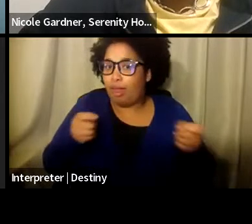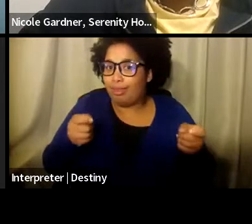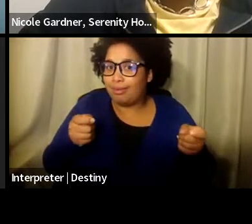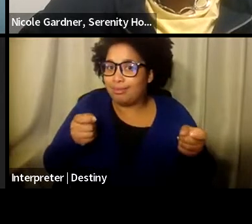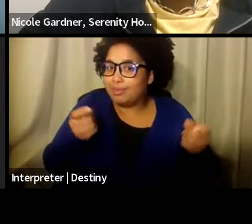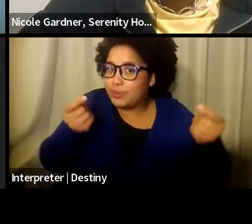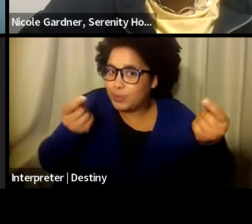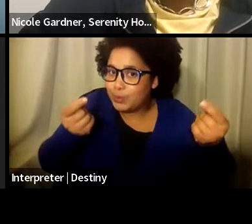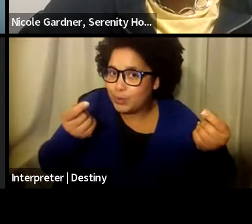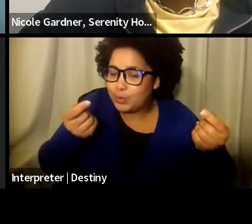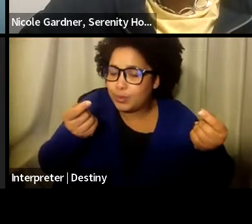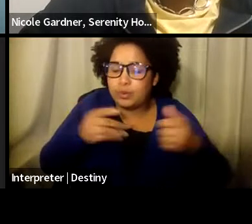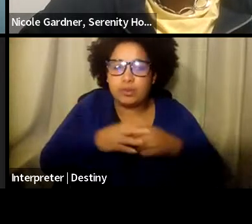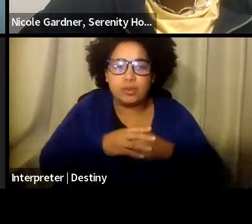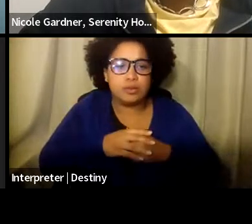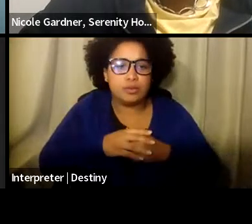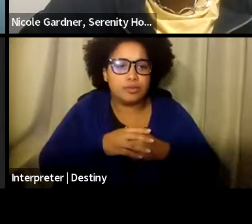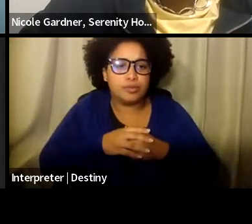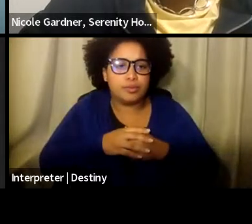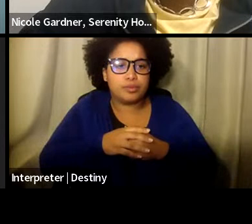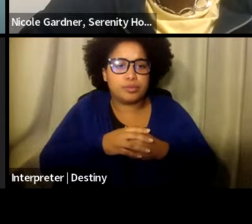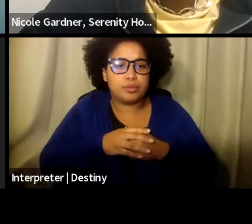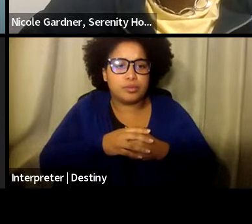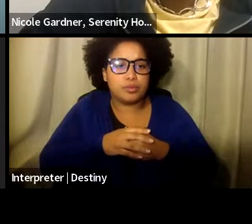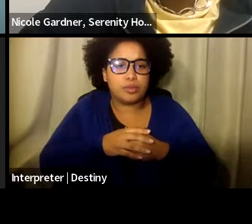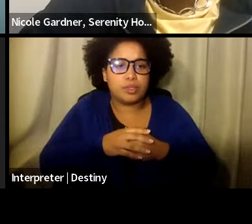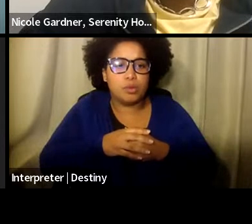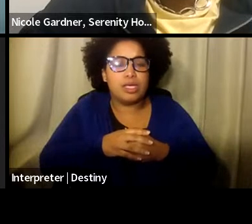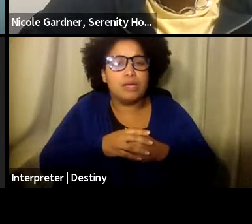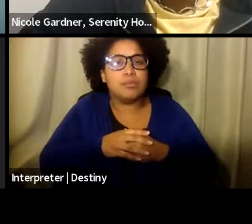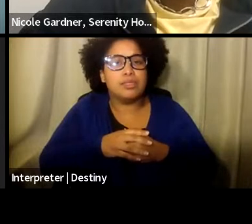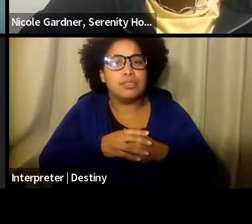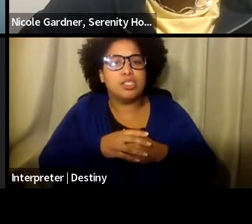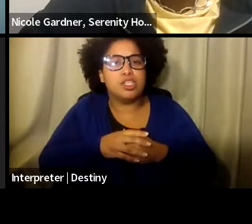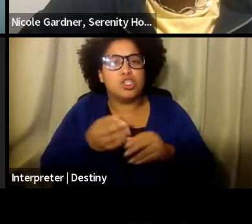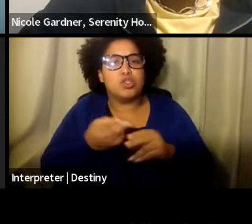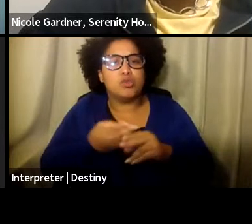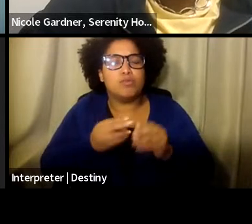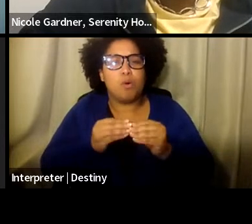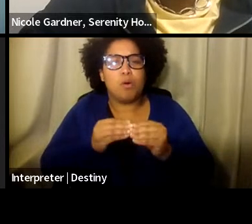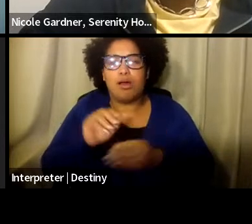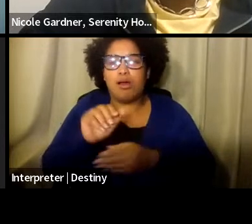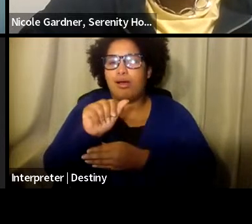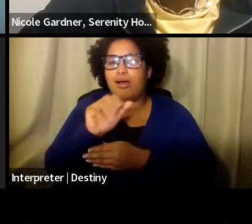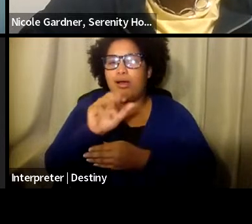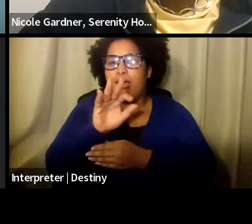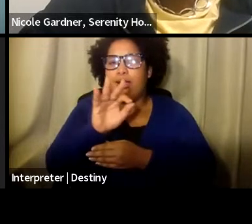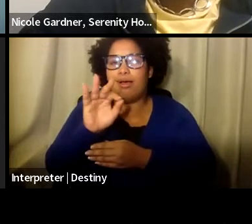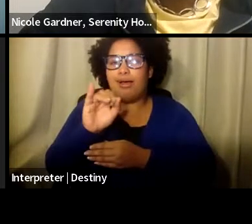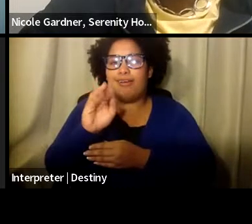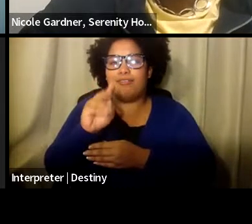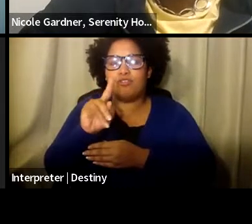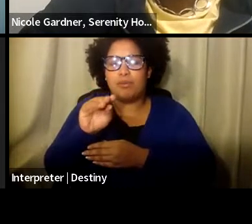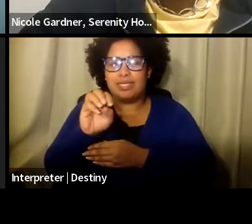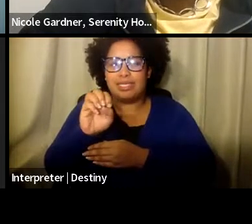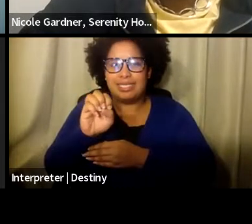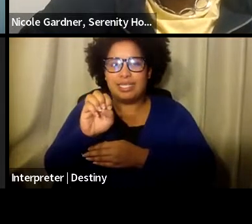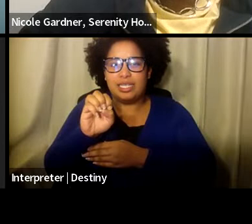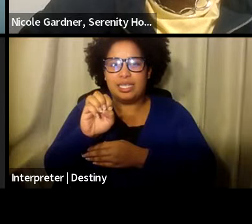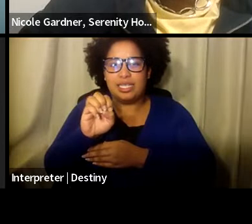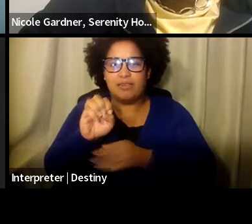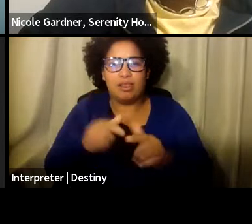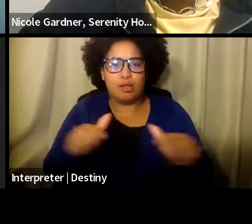do, is we can speak affirmatively, for people of faith, from a faith